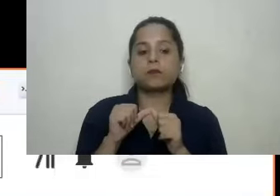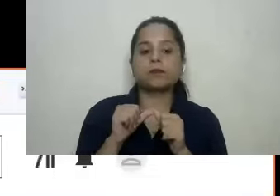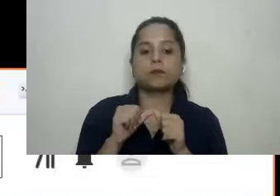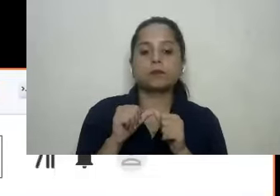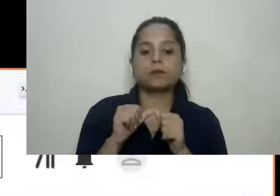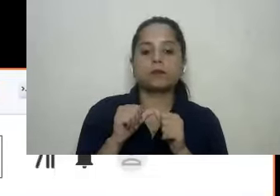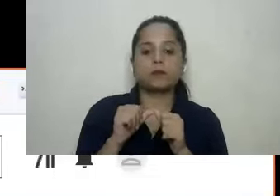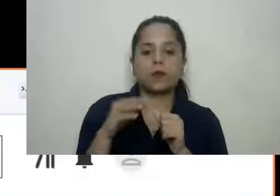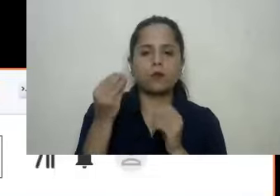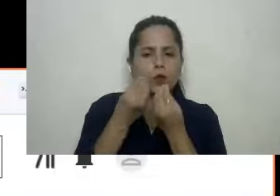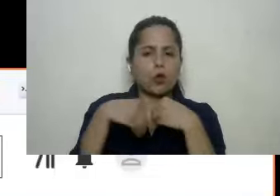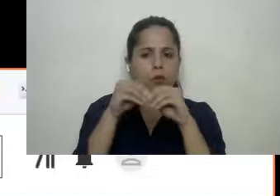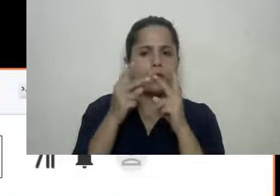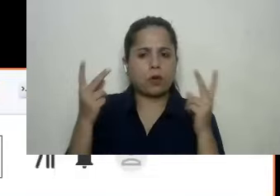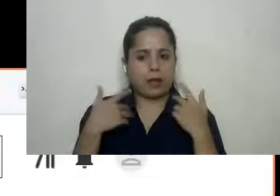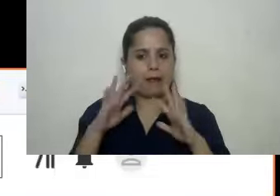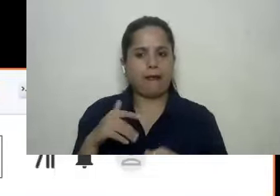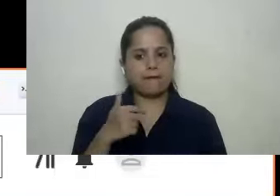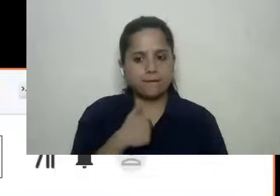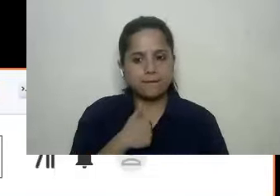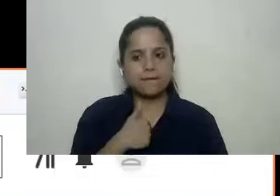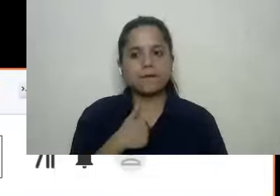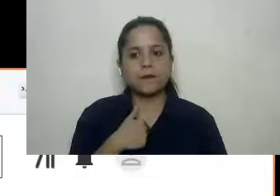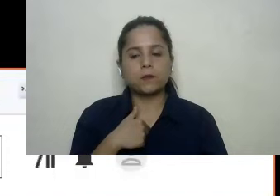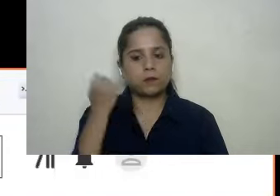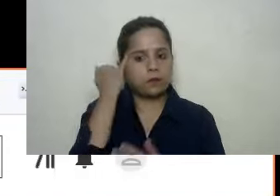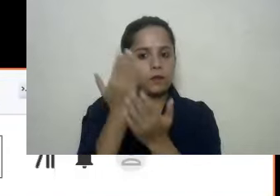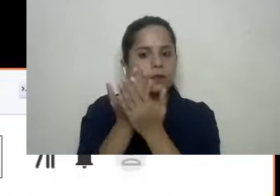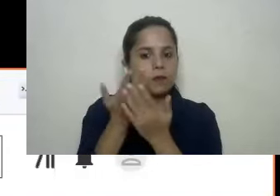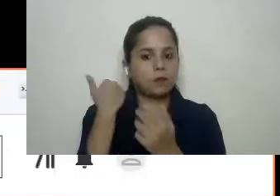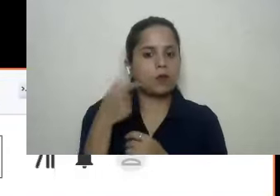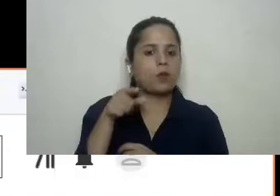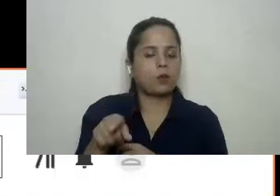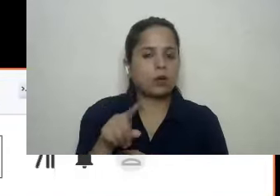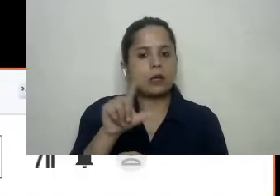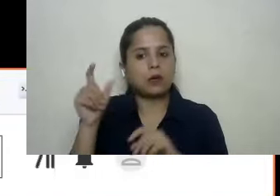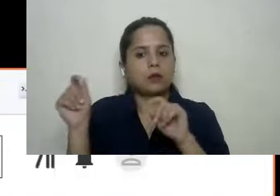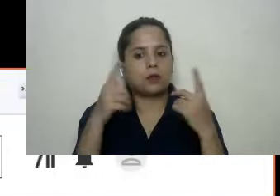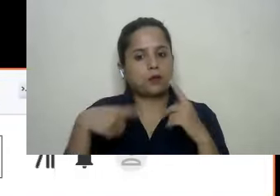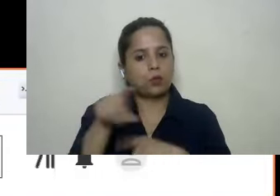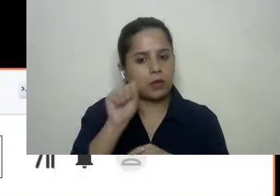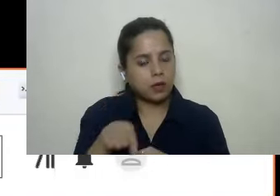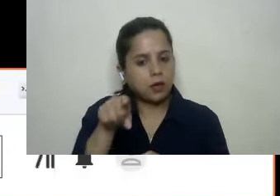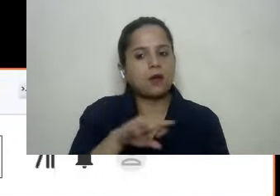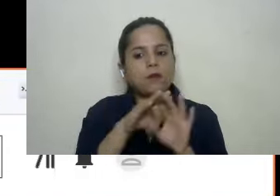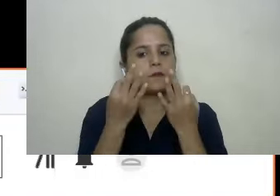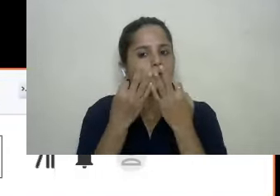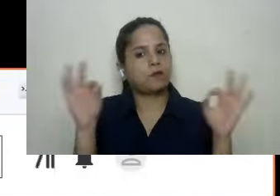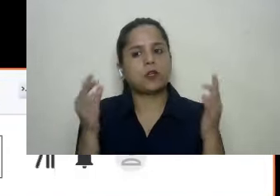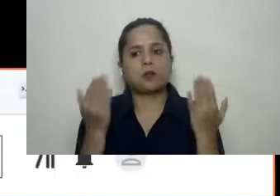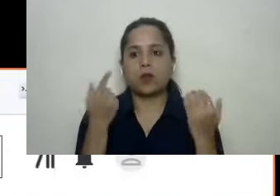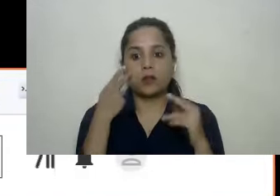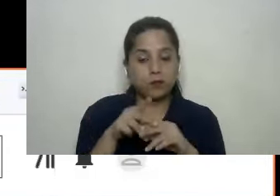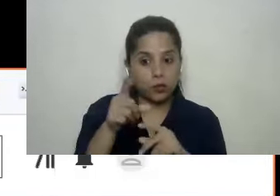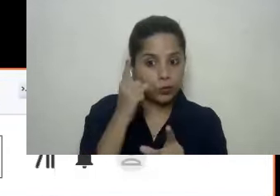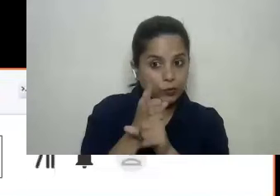a few more that I have suggested in the later slides, you can all get those for free if you're a teacher and you have